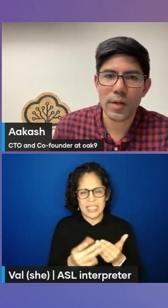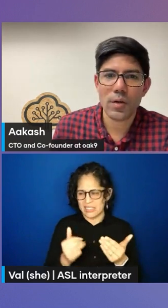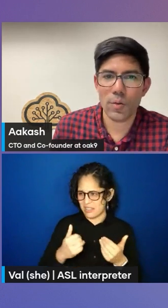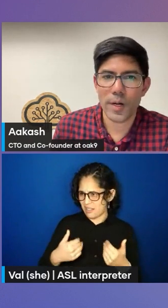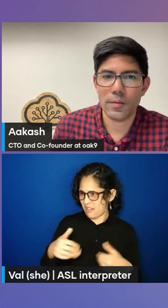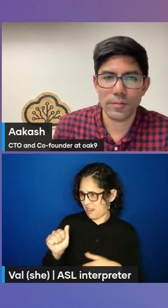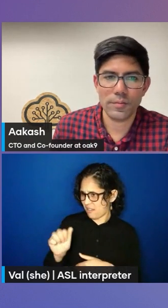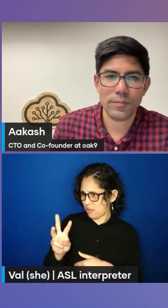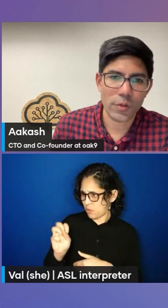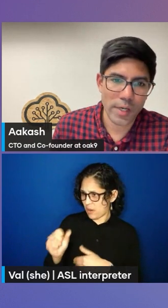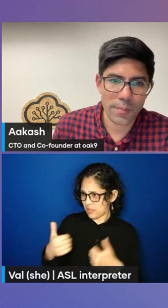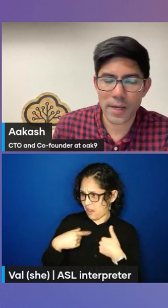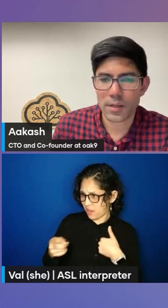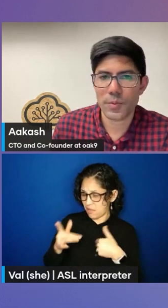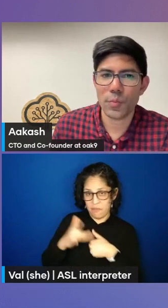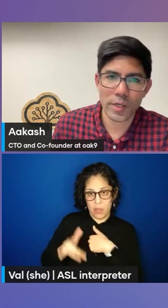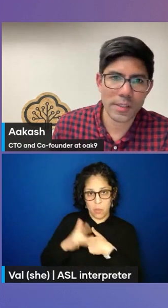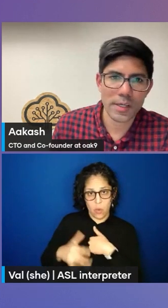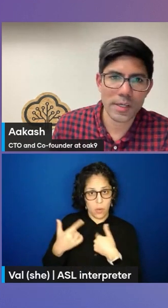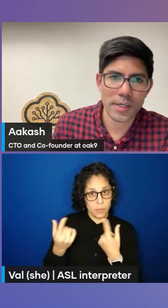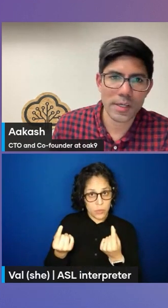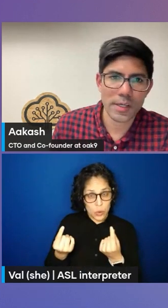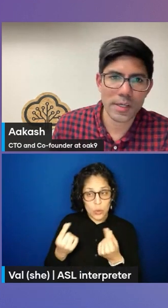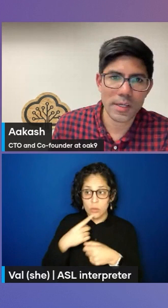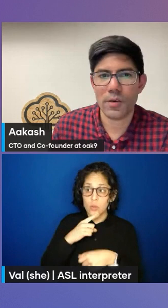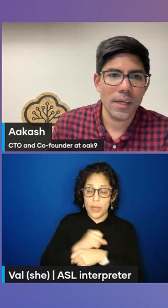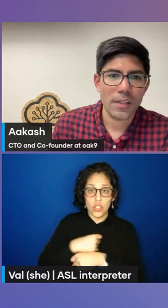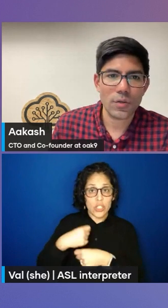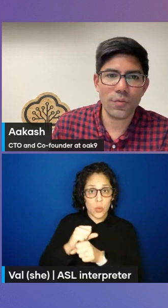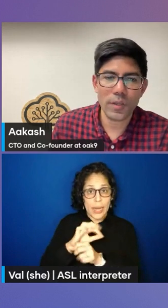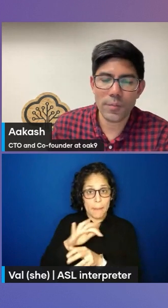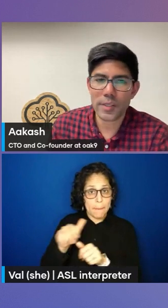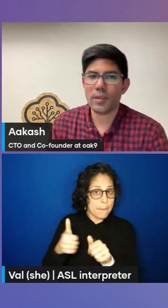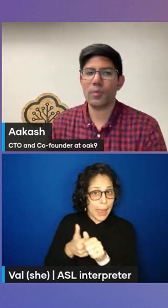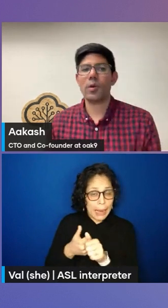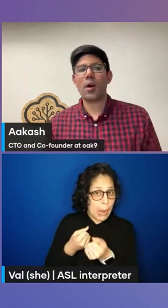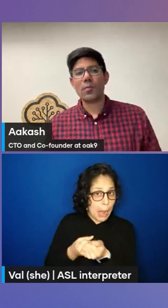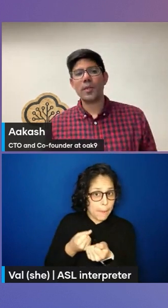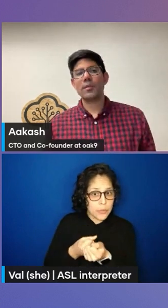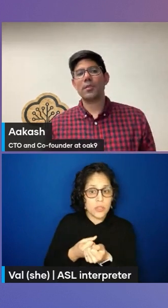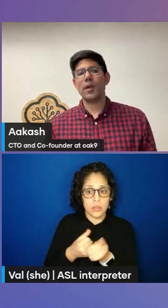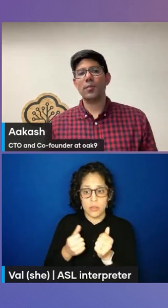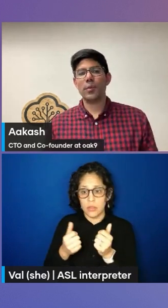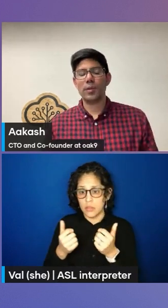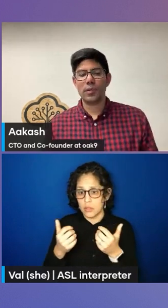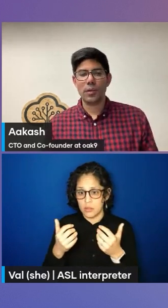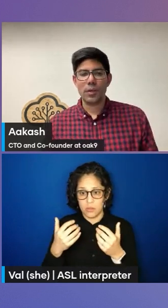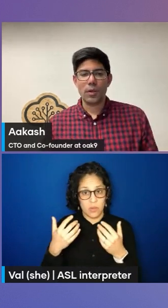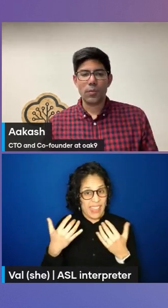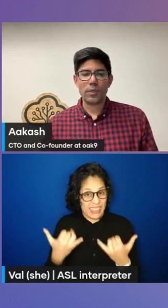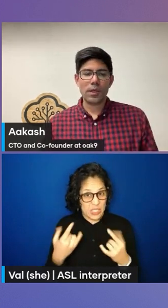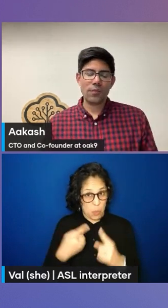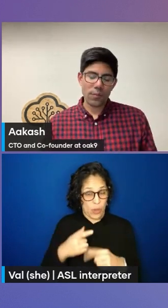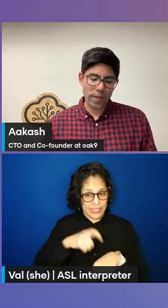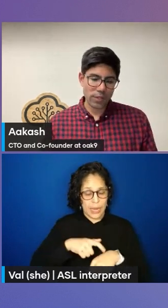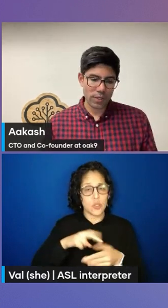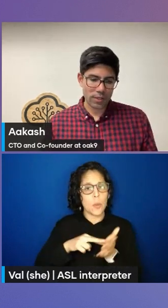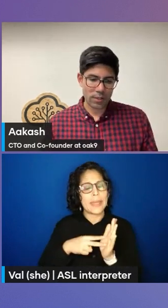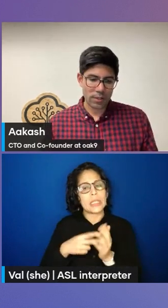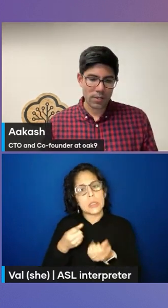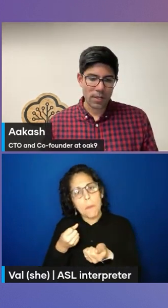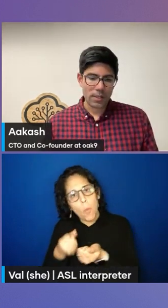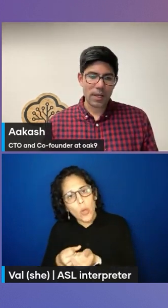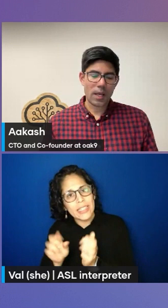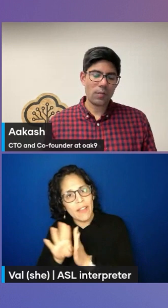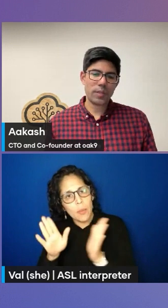how do I go about creating backups and point in time? And so fundamentally, we're arming this developer with